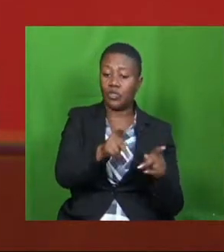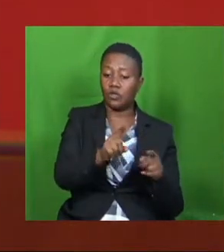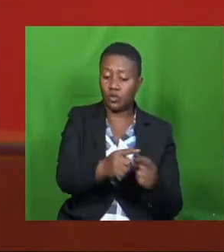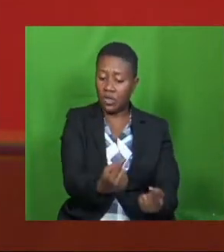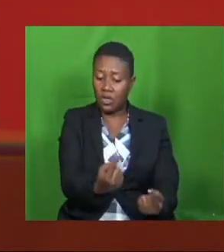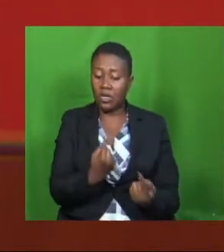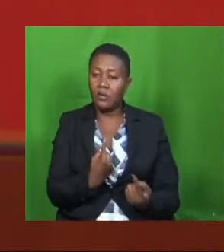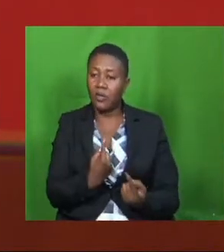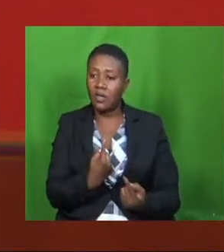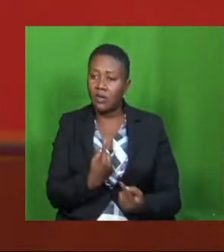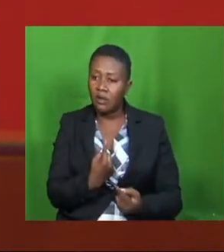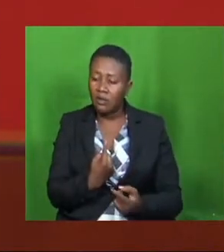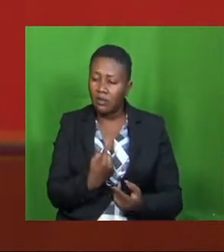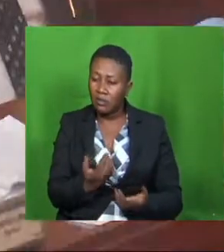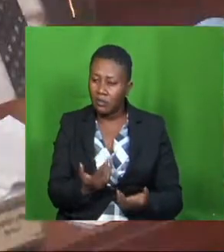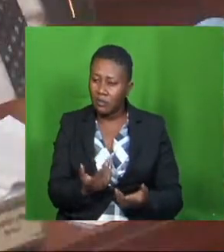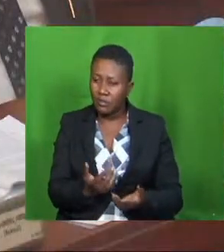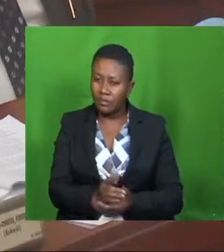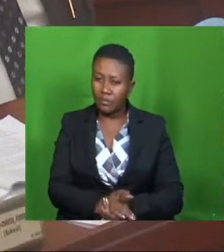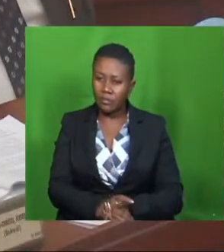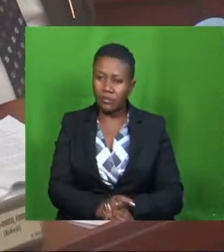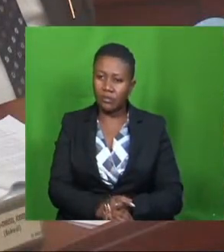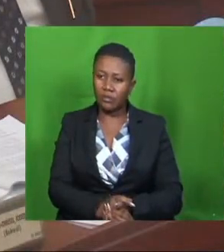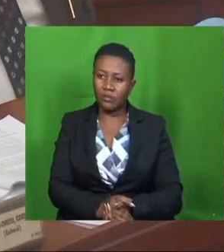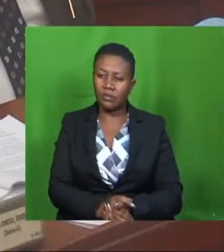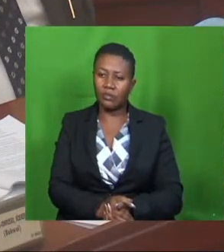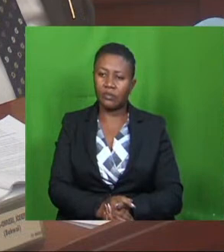me say that this House